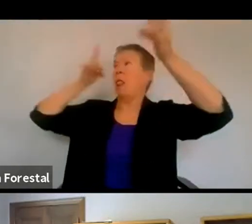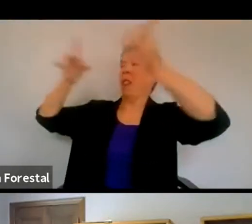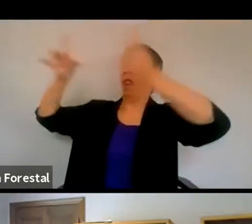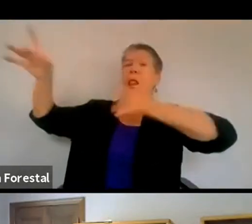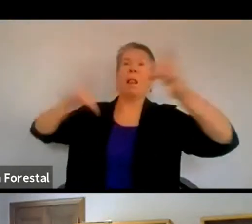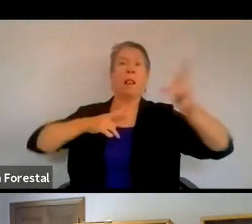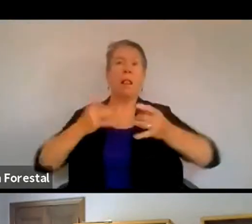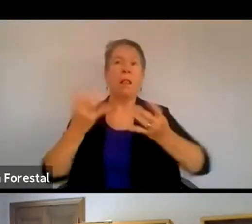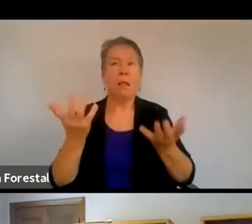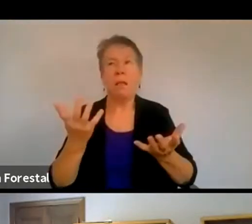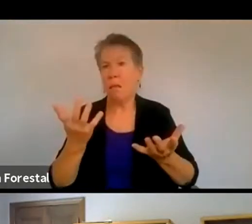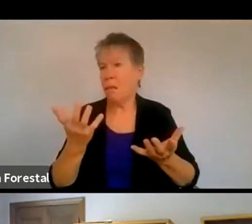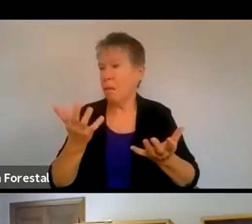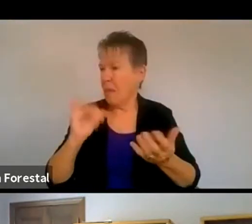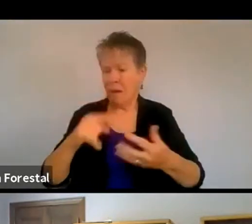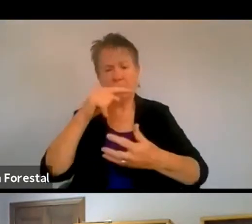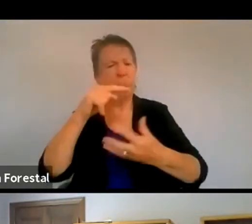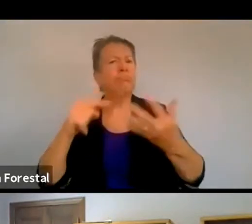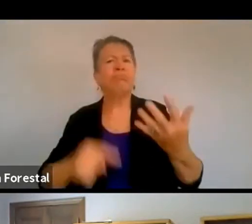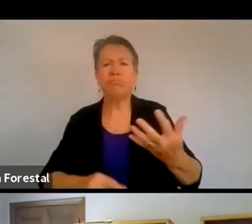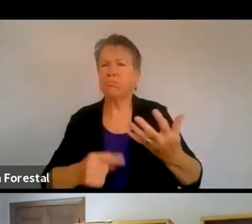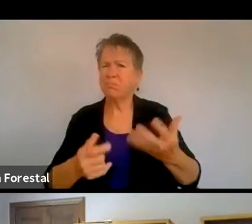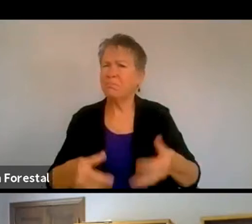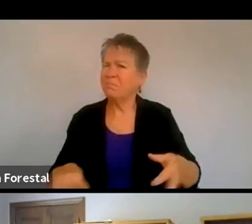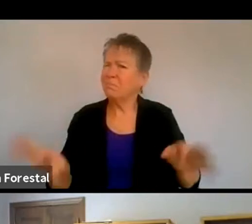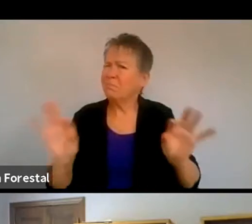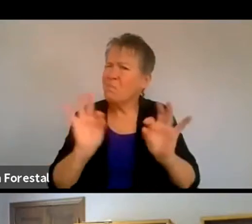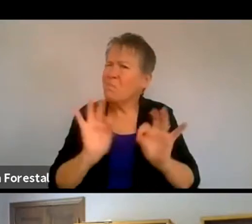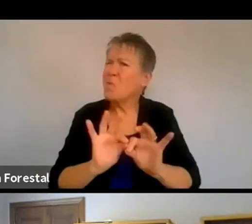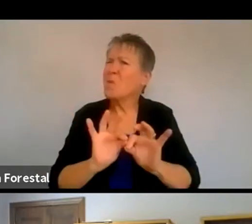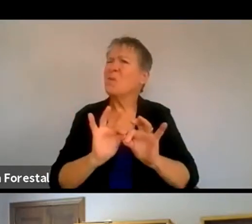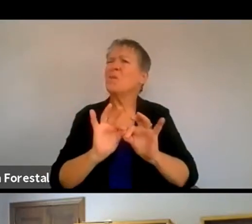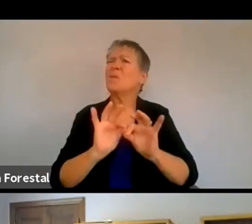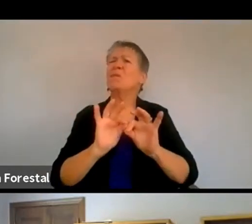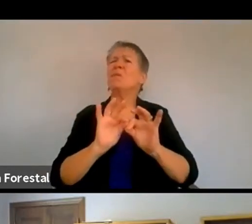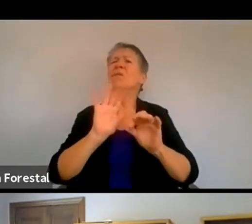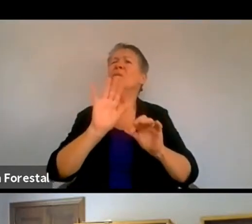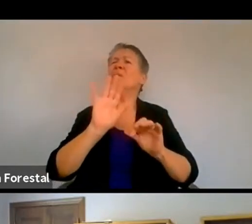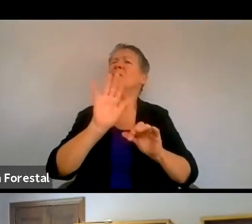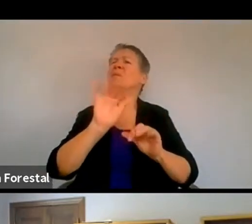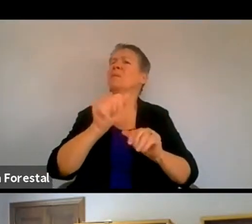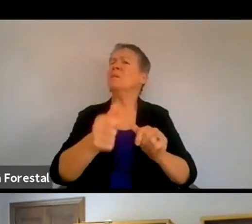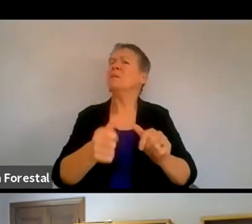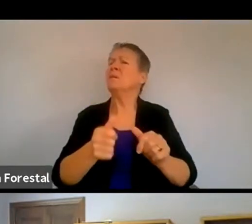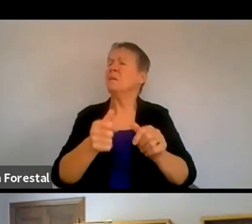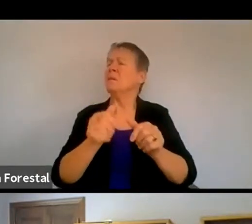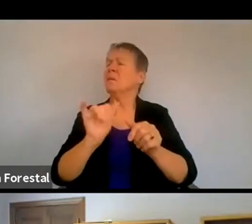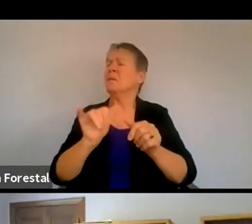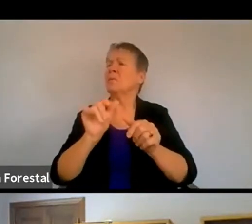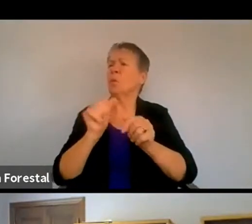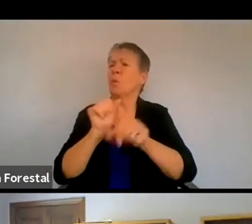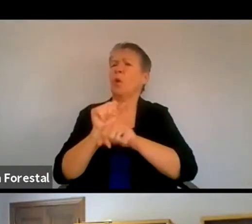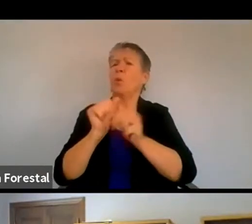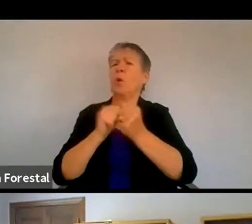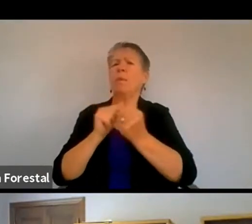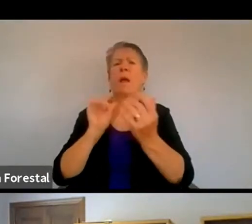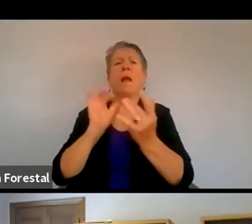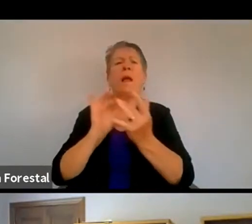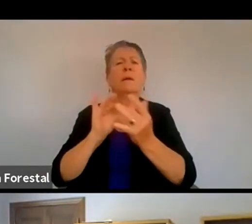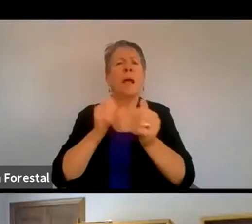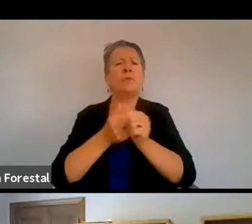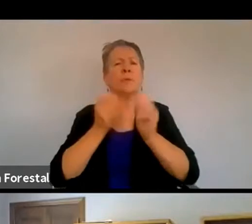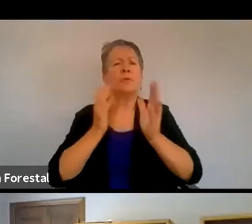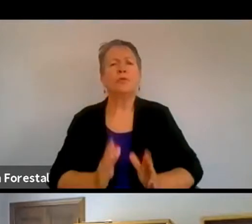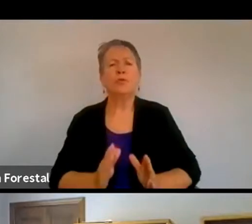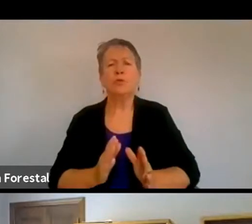case investigation and contact tracing is. That is why it is vital that residents answer the call from a